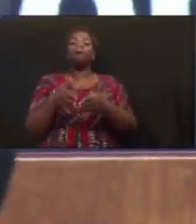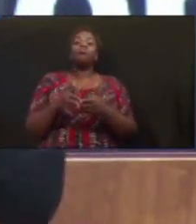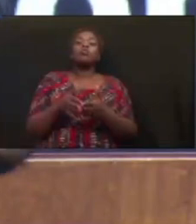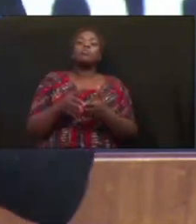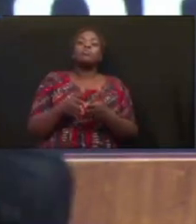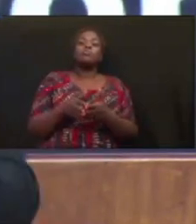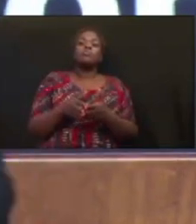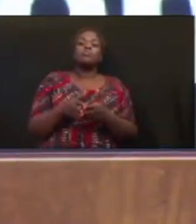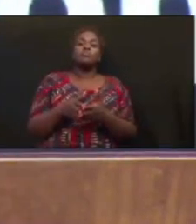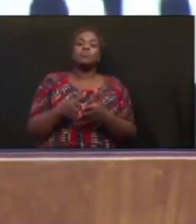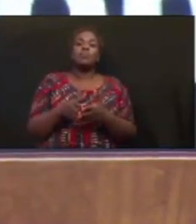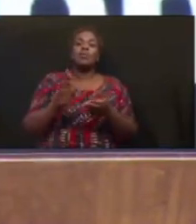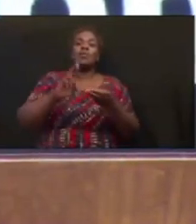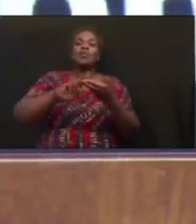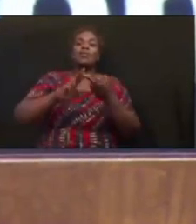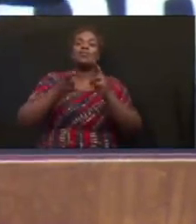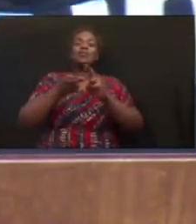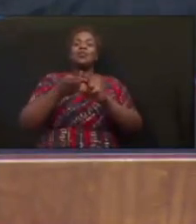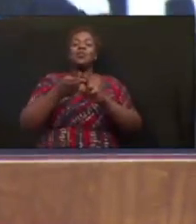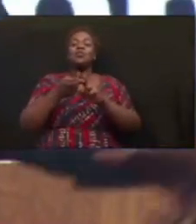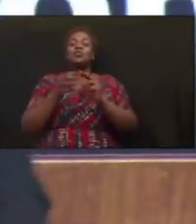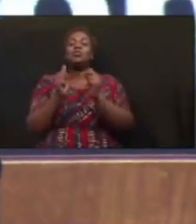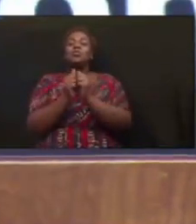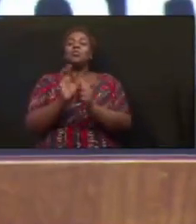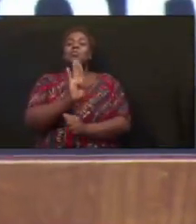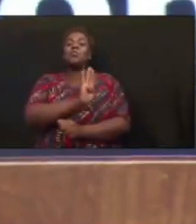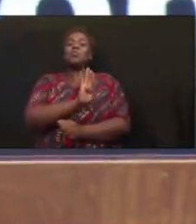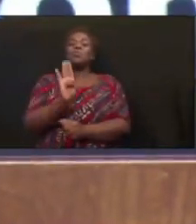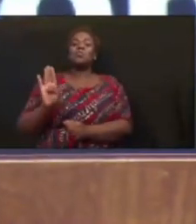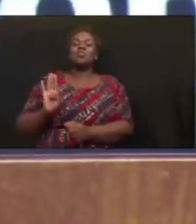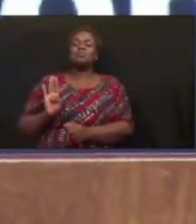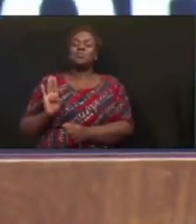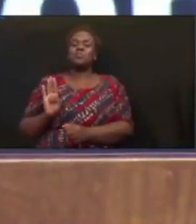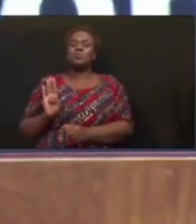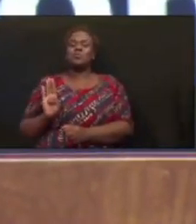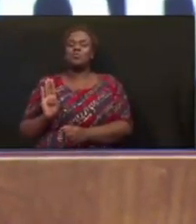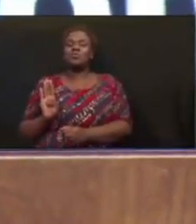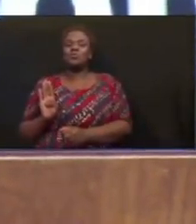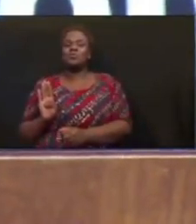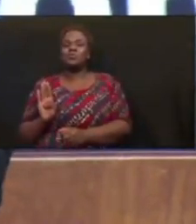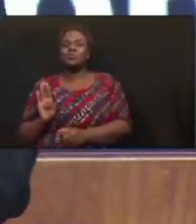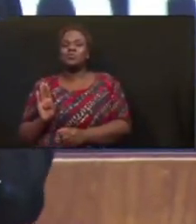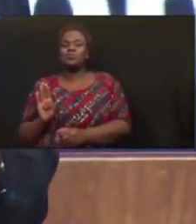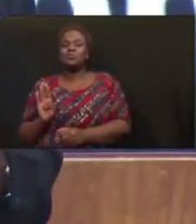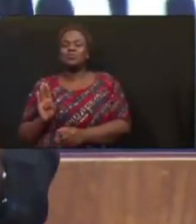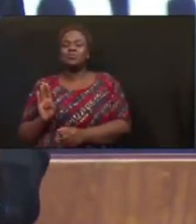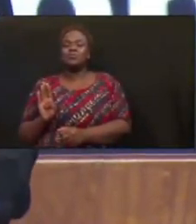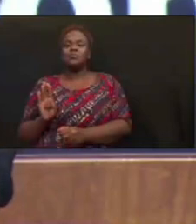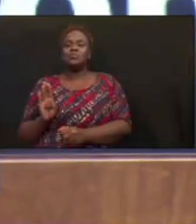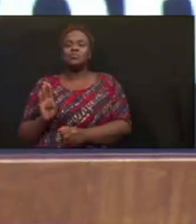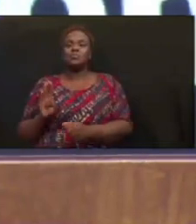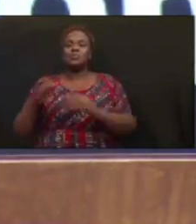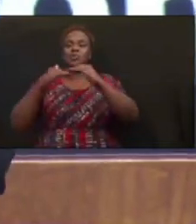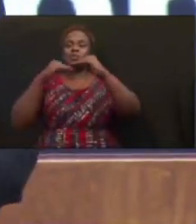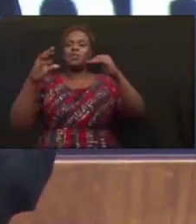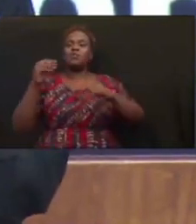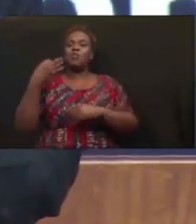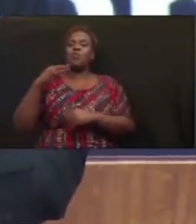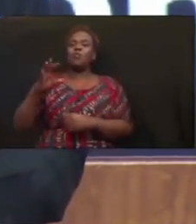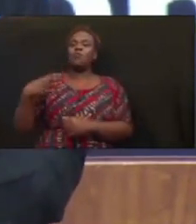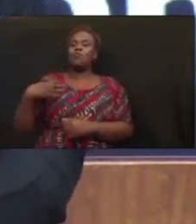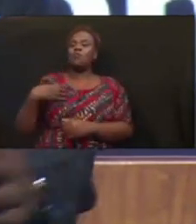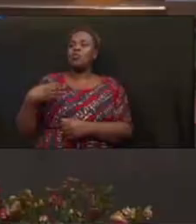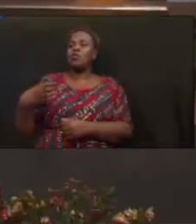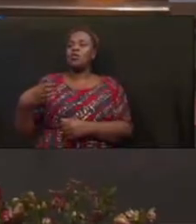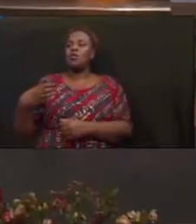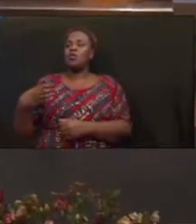was a relationship they had with Babylon to be that prosperous. There is a threshold level of wealth that does not